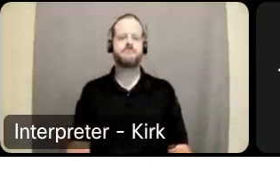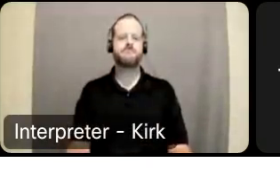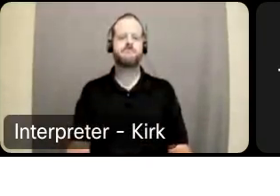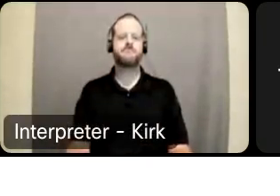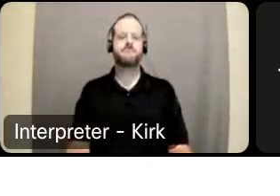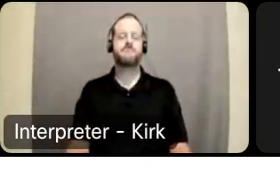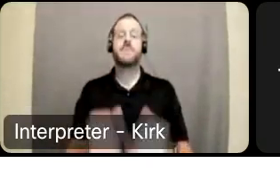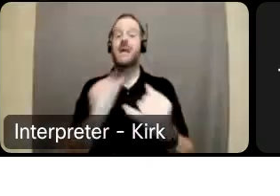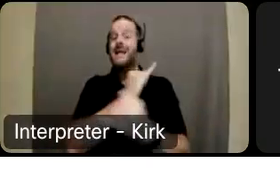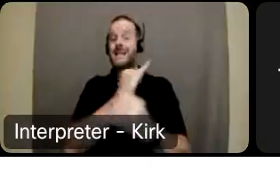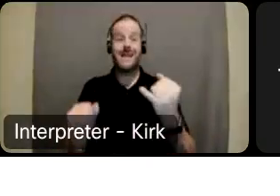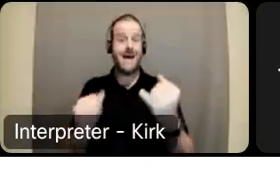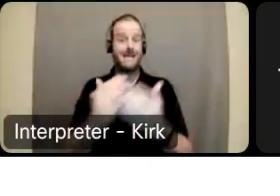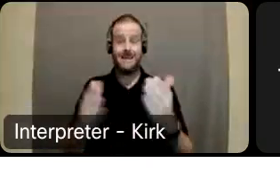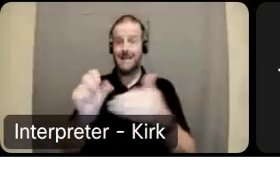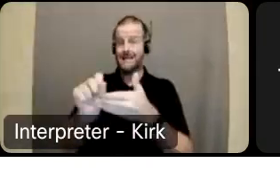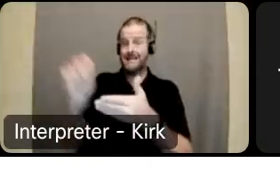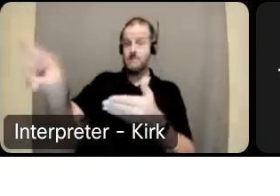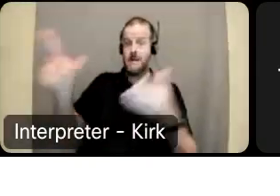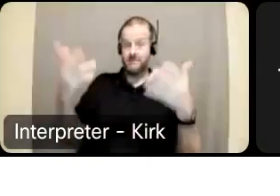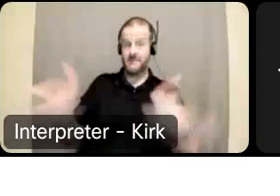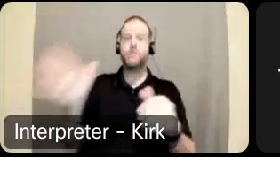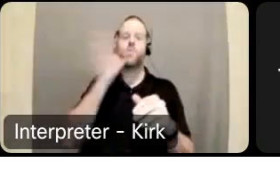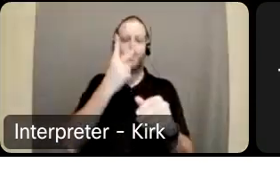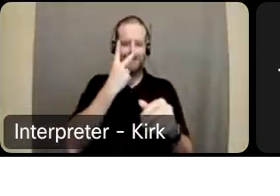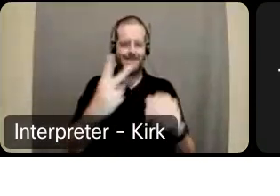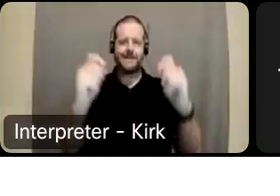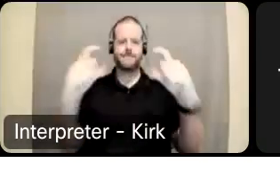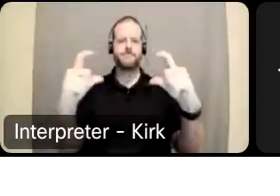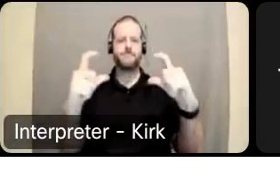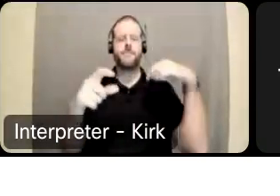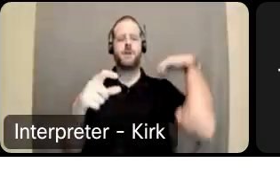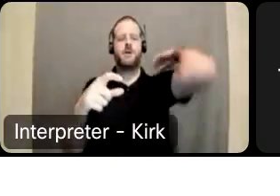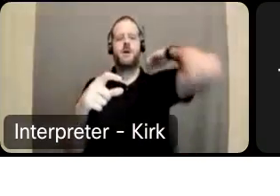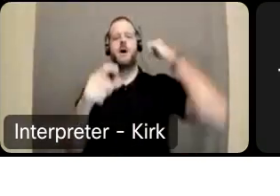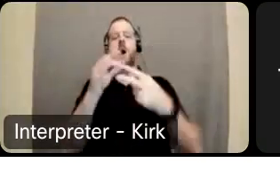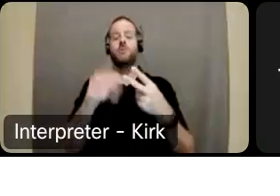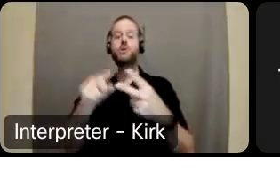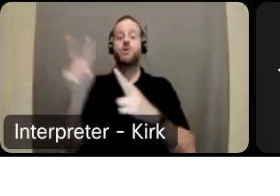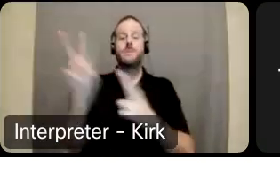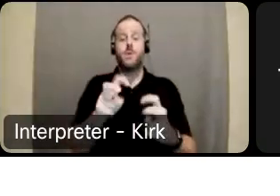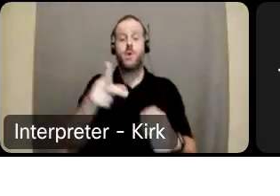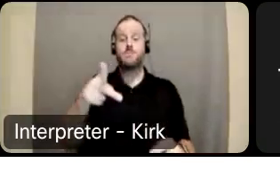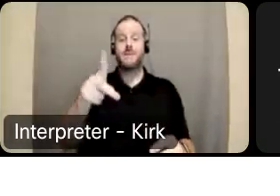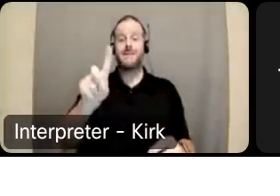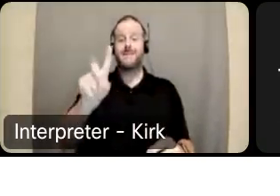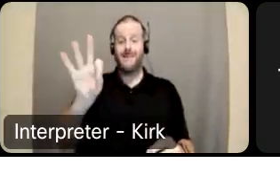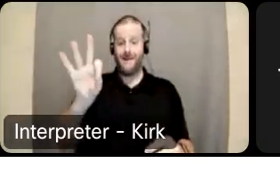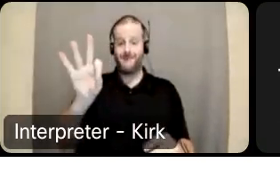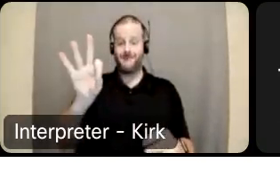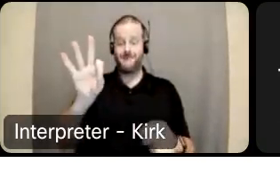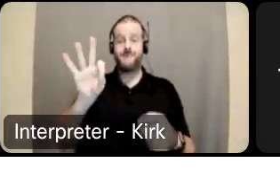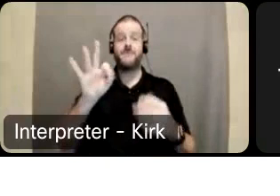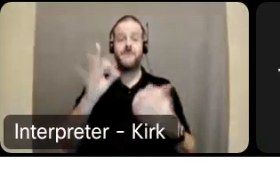The final thing you will see once you submit a survey is you have an option to download a PDF of all the questions